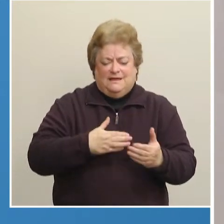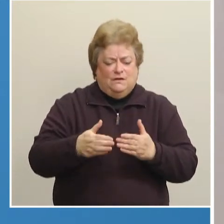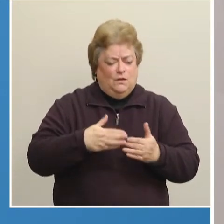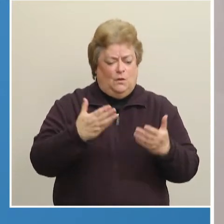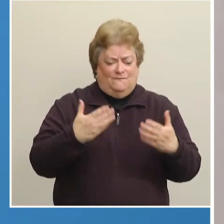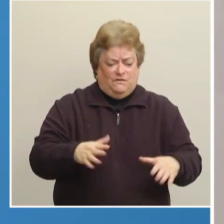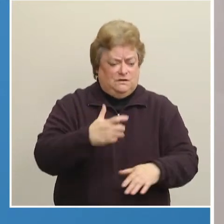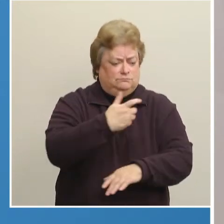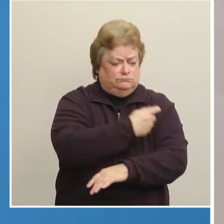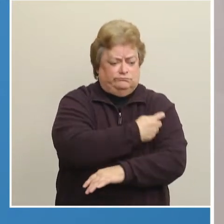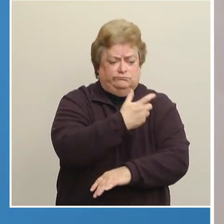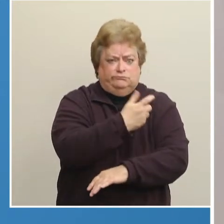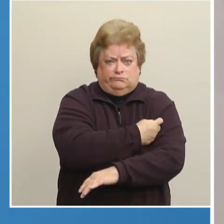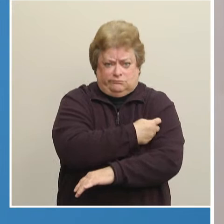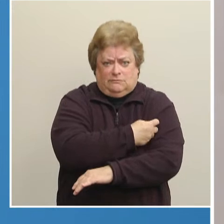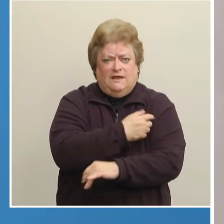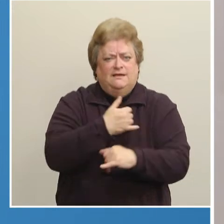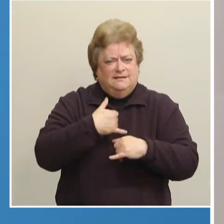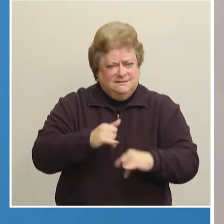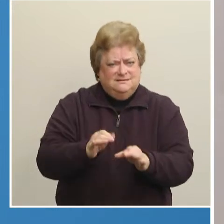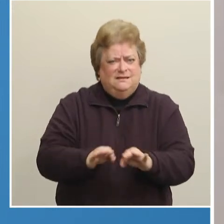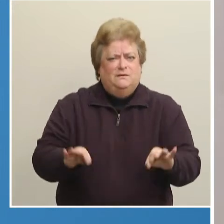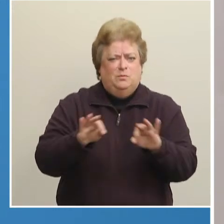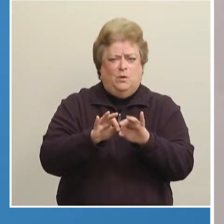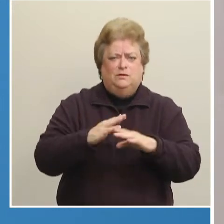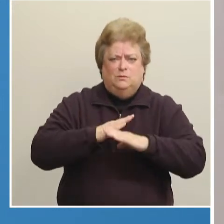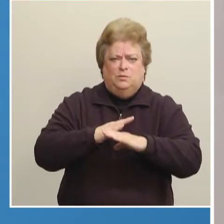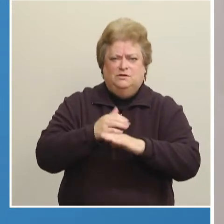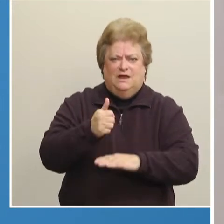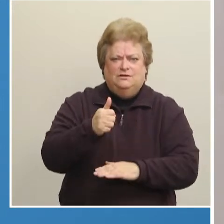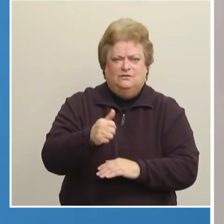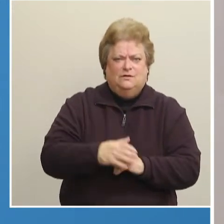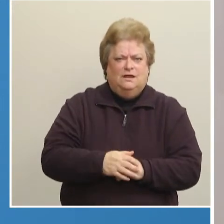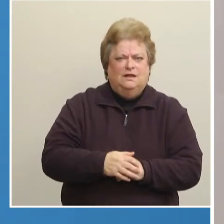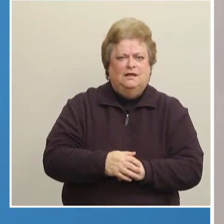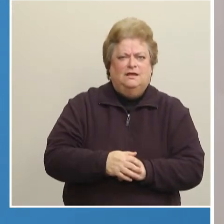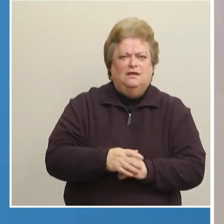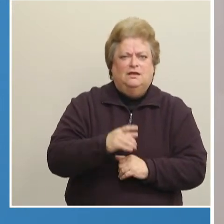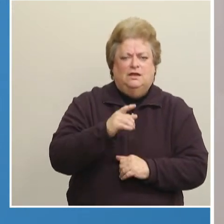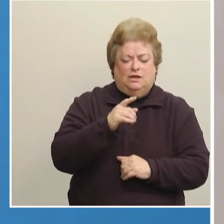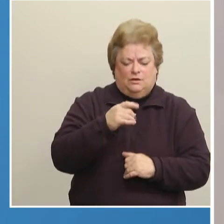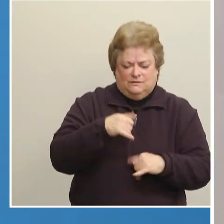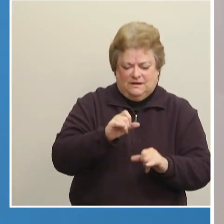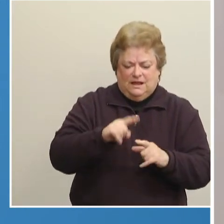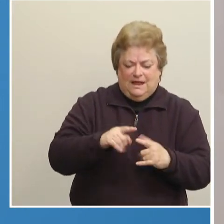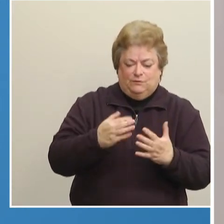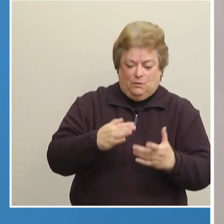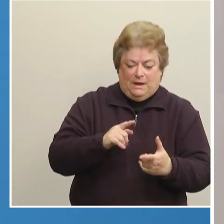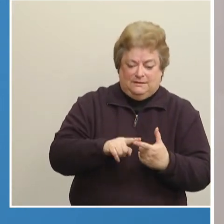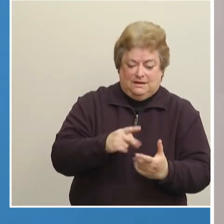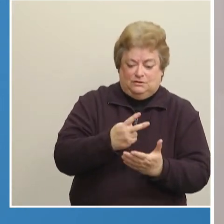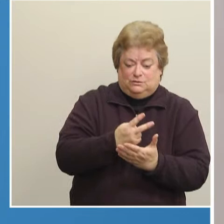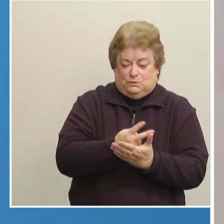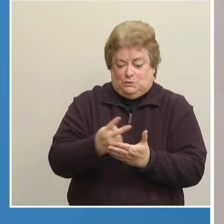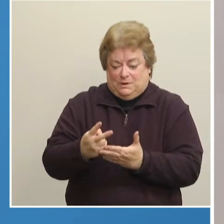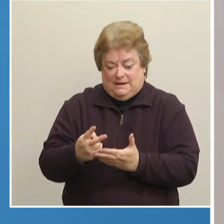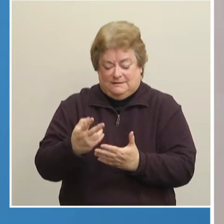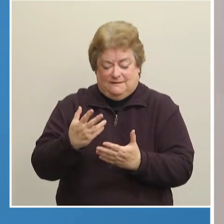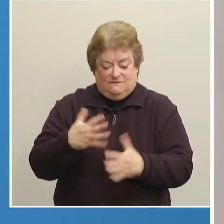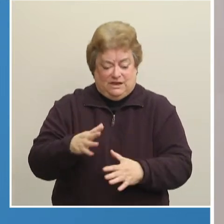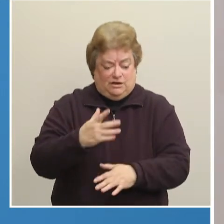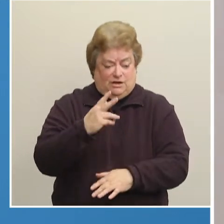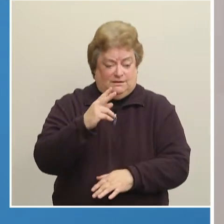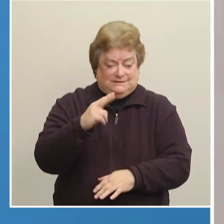fully vaccinated. You can be considered to be fully vaccinated 2 weeks after receiving either your second dose